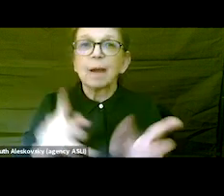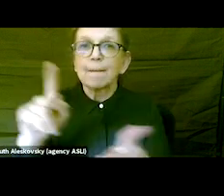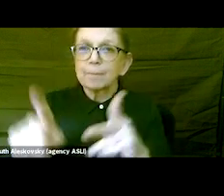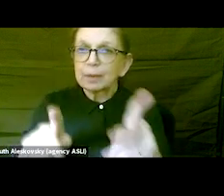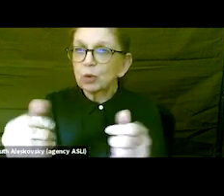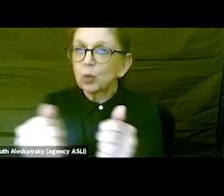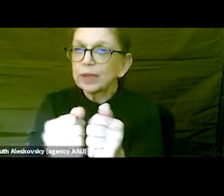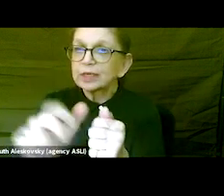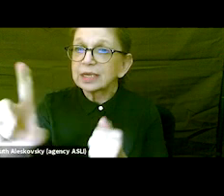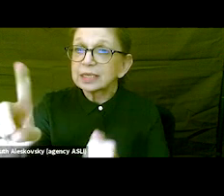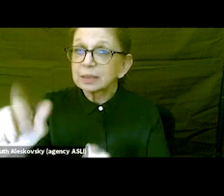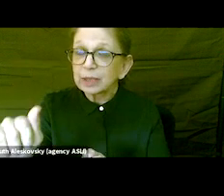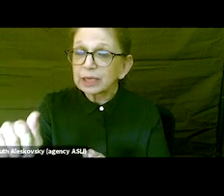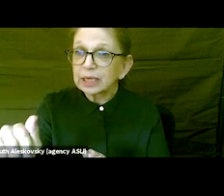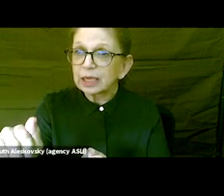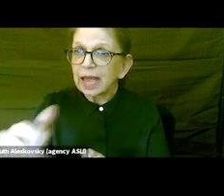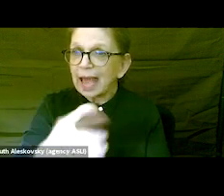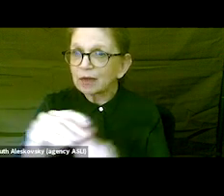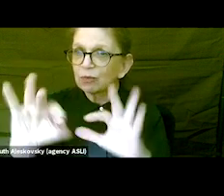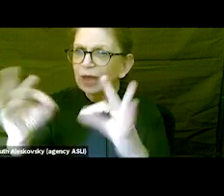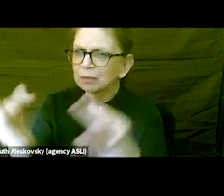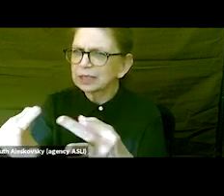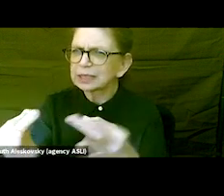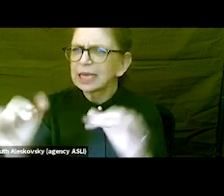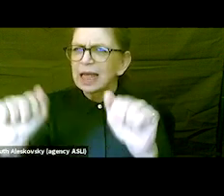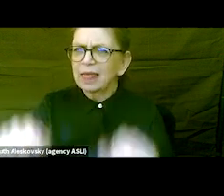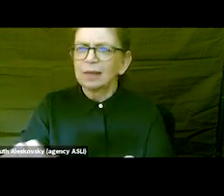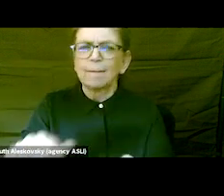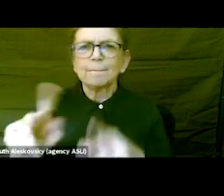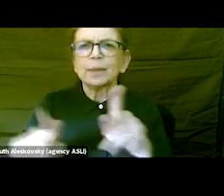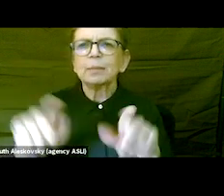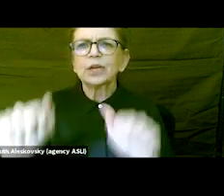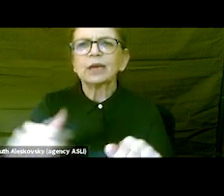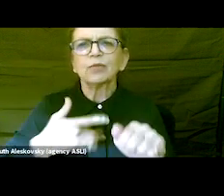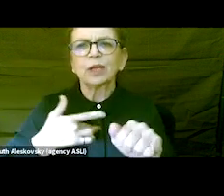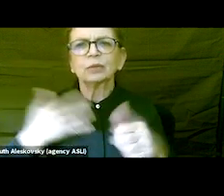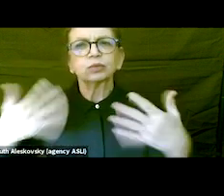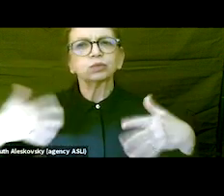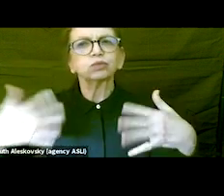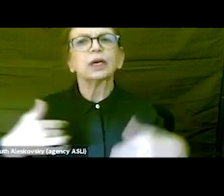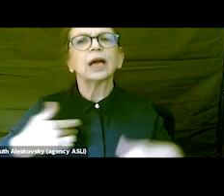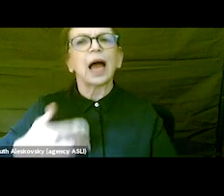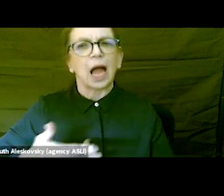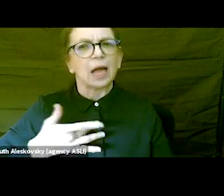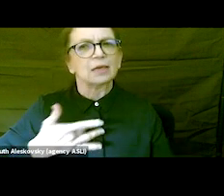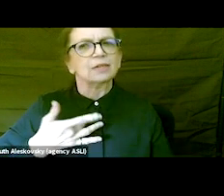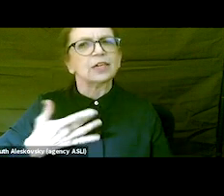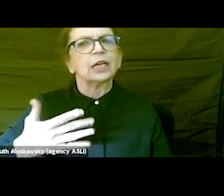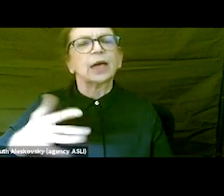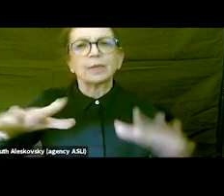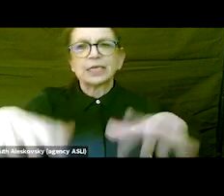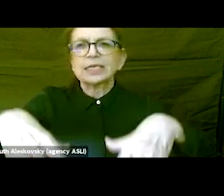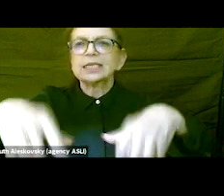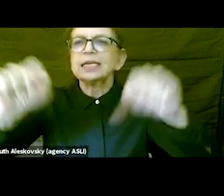the ability to take control of their finances and improve their financial health. The way we do this is